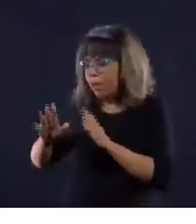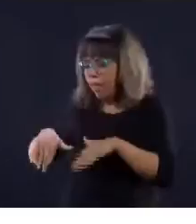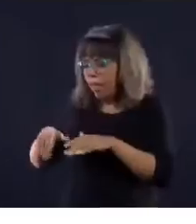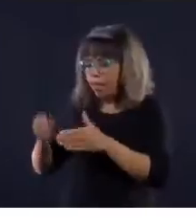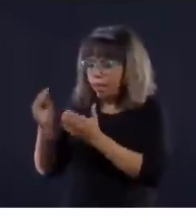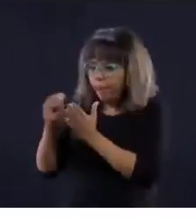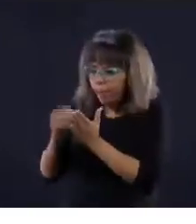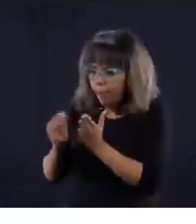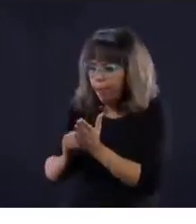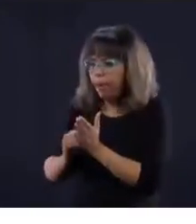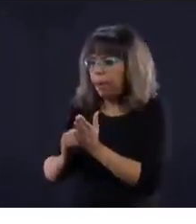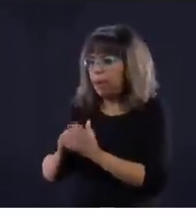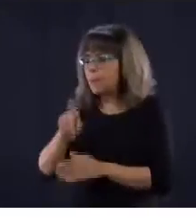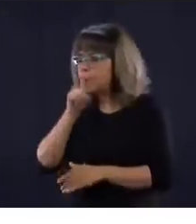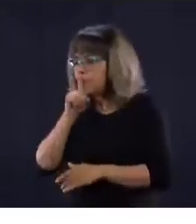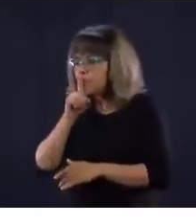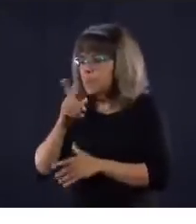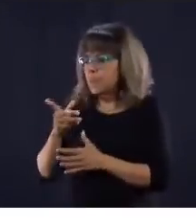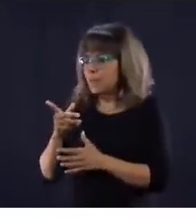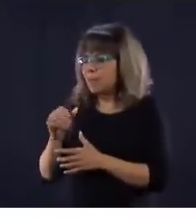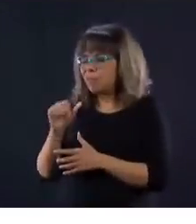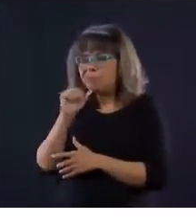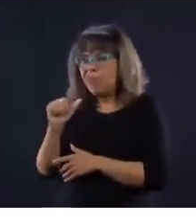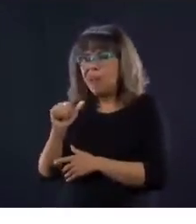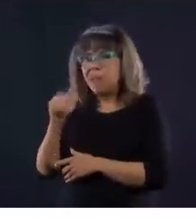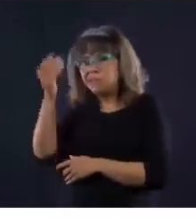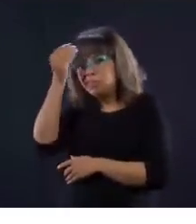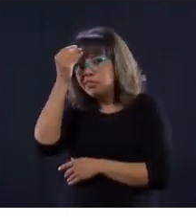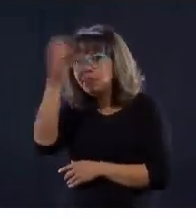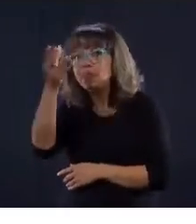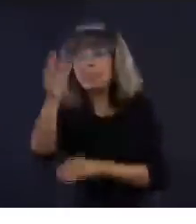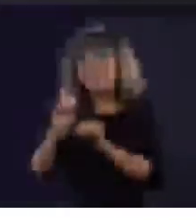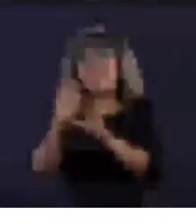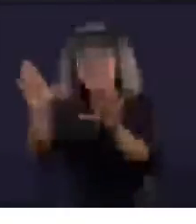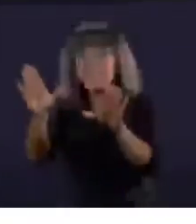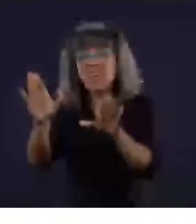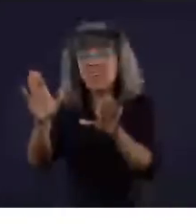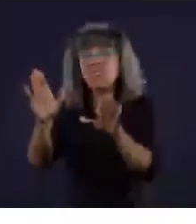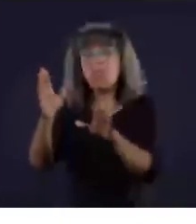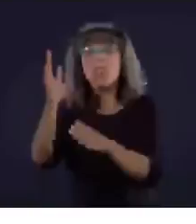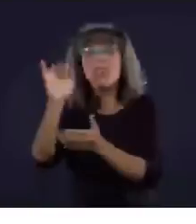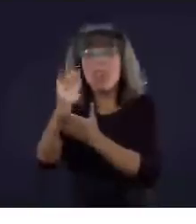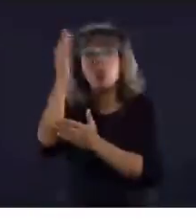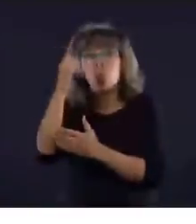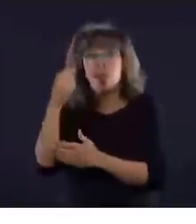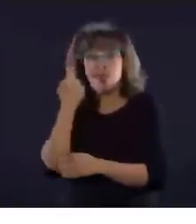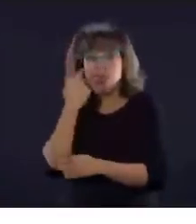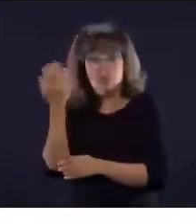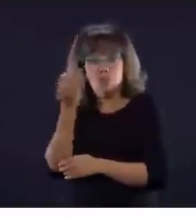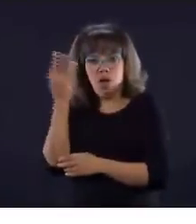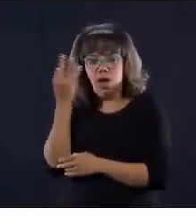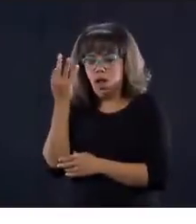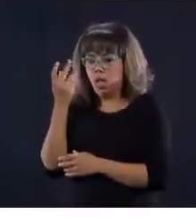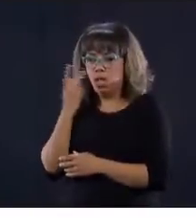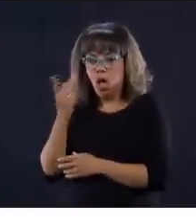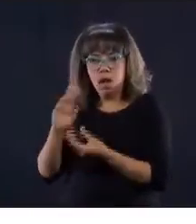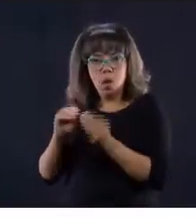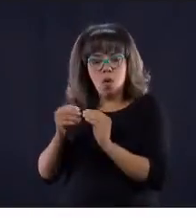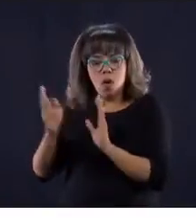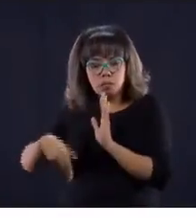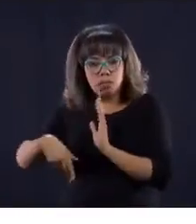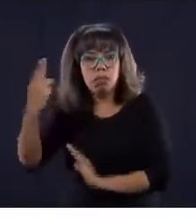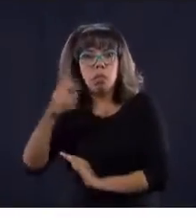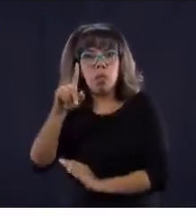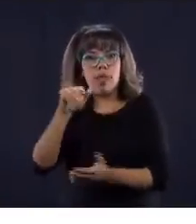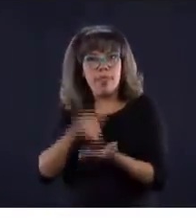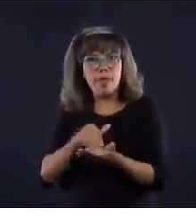that have been tested for that time and that have not been sent to the – to the public health. Thank you. Samuel